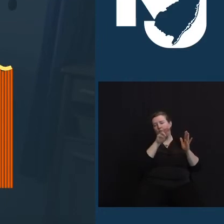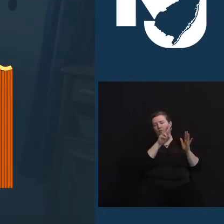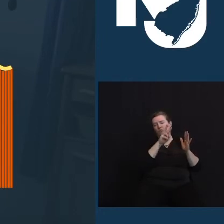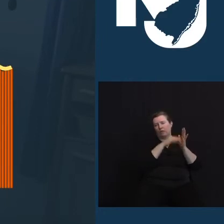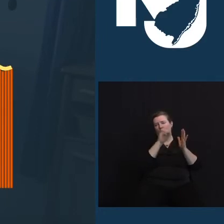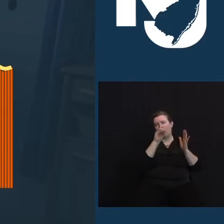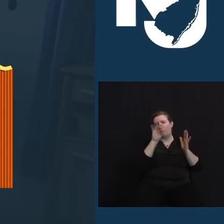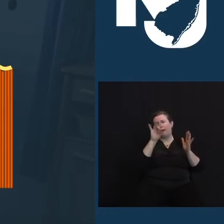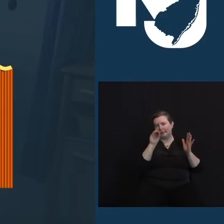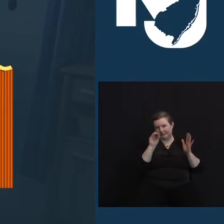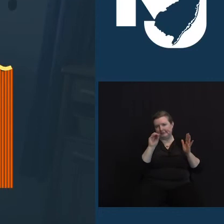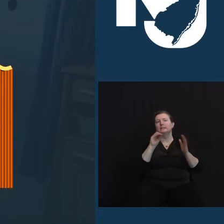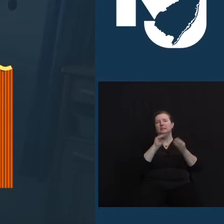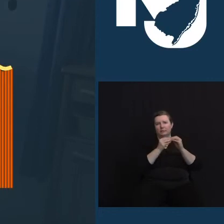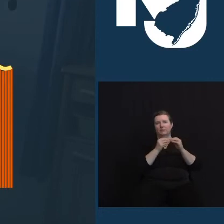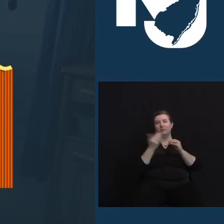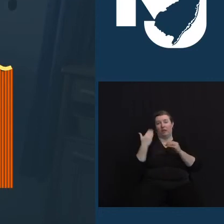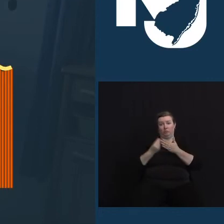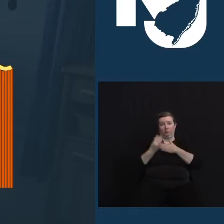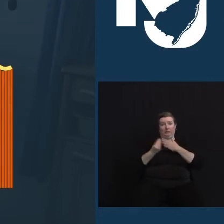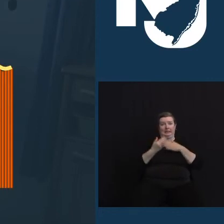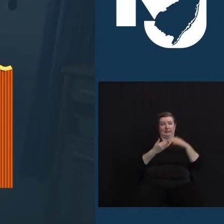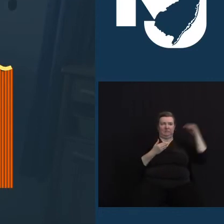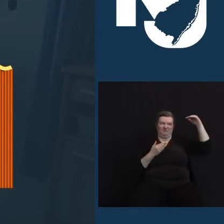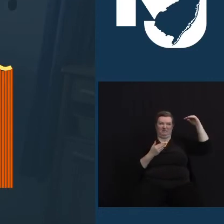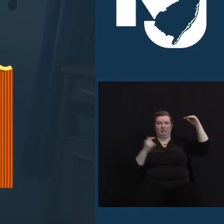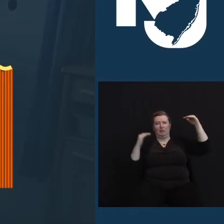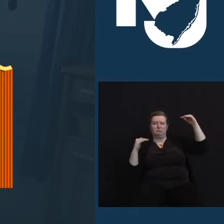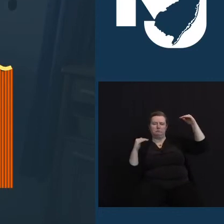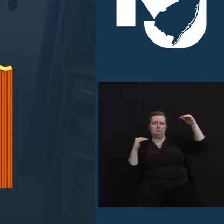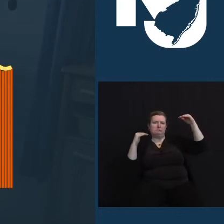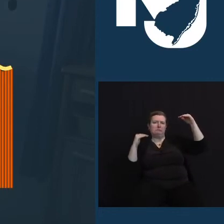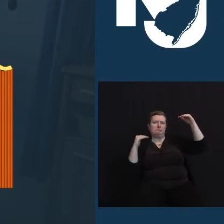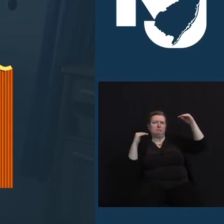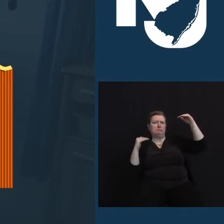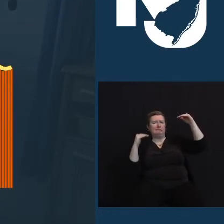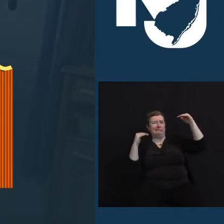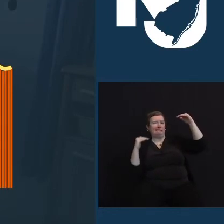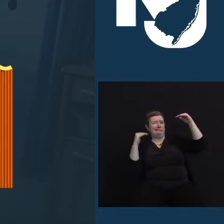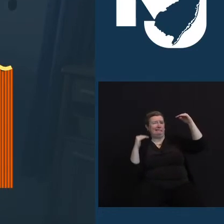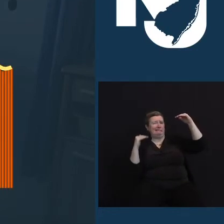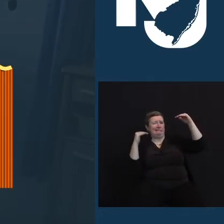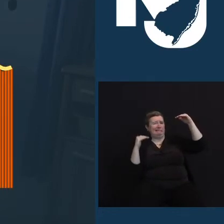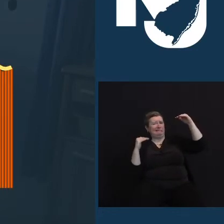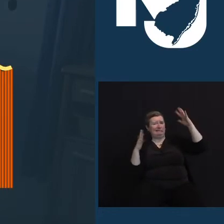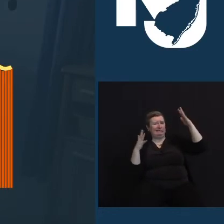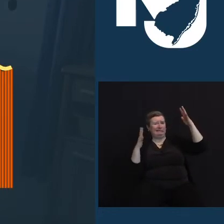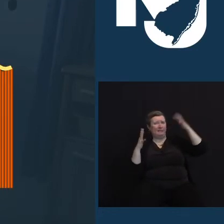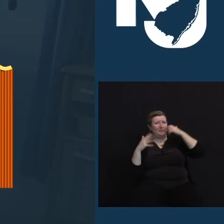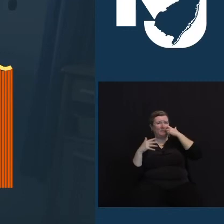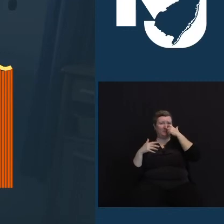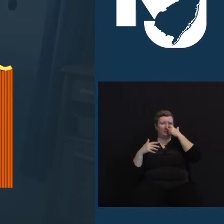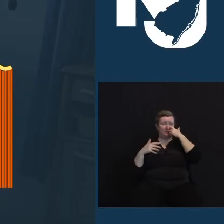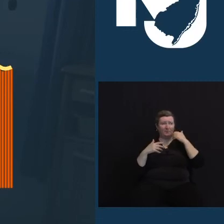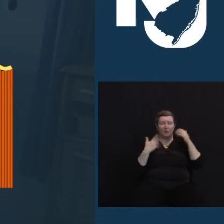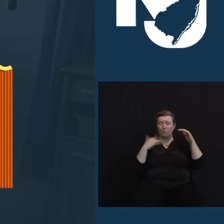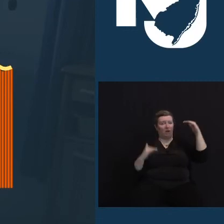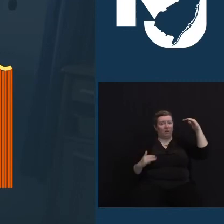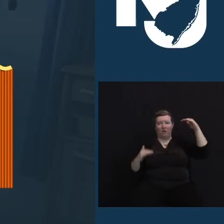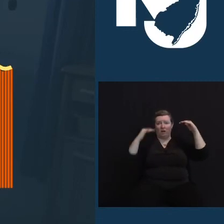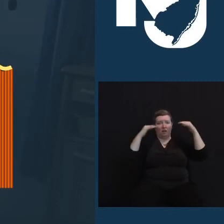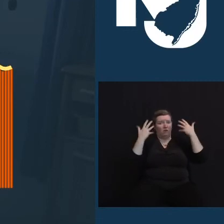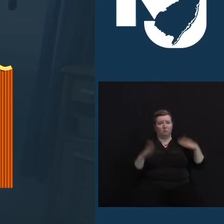ICU beds. We're at 648. Again, that's a number that we cannot allow ourselves to be on the wrong side of. Of this